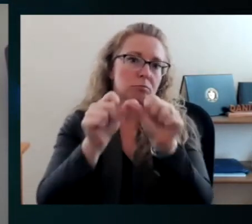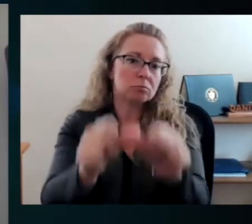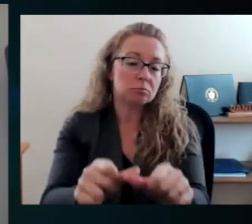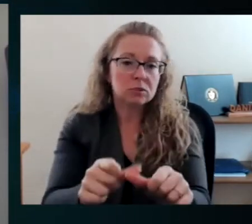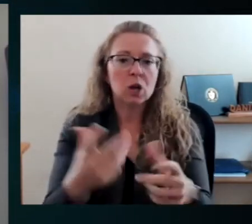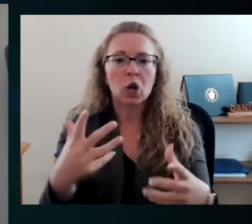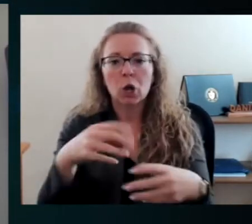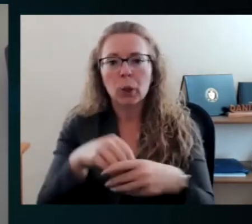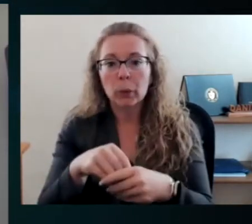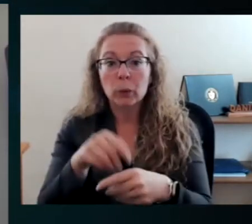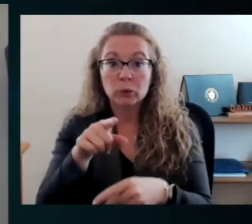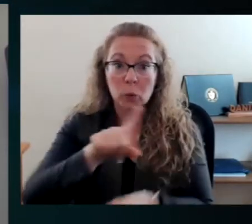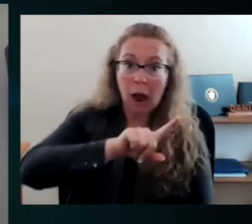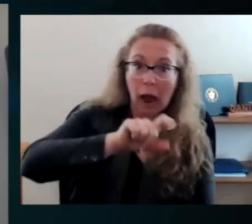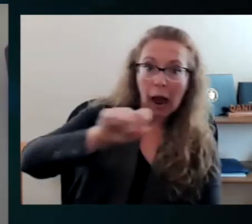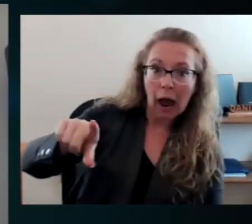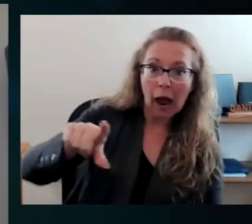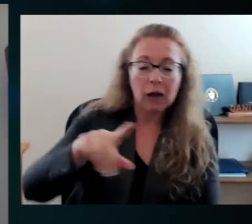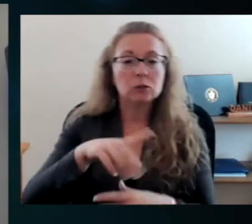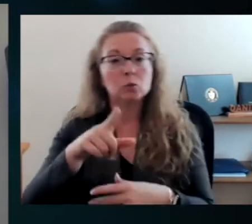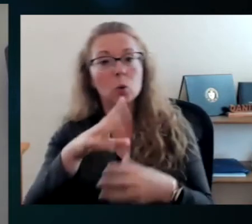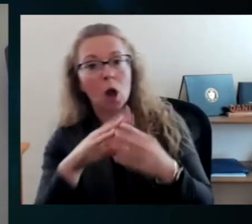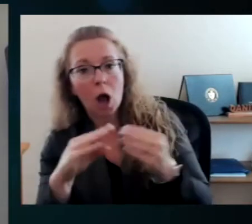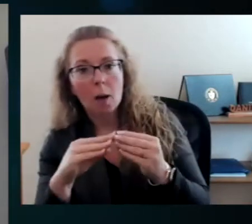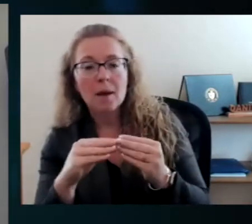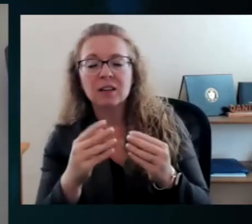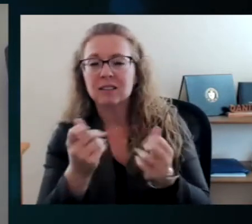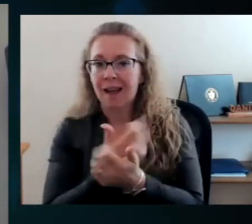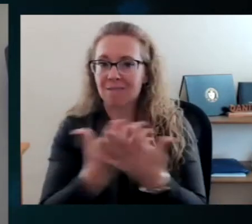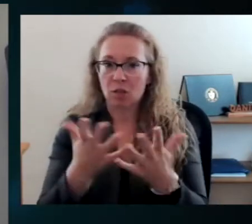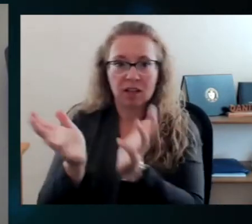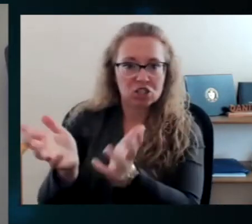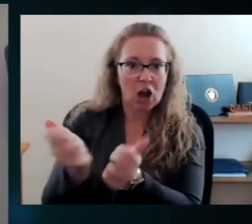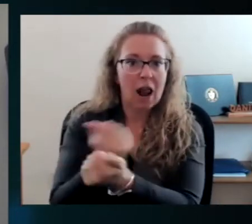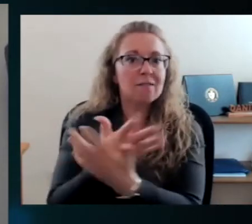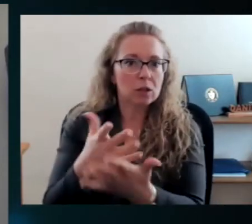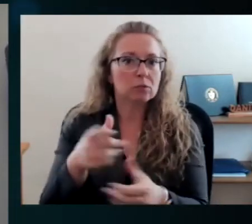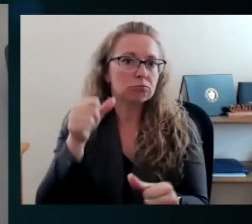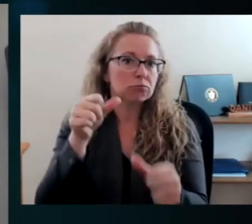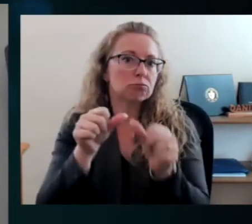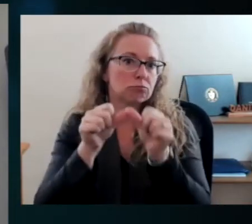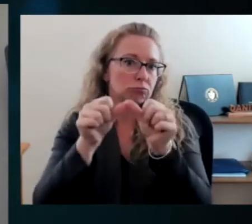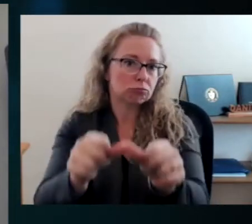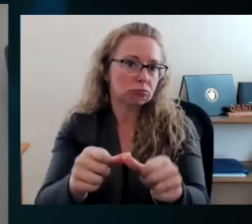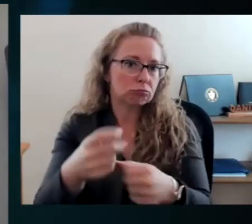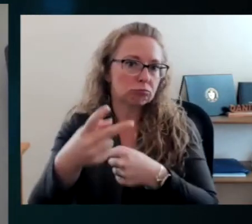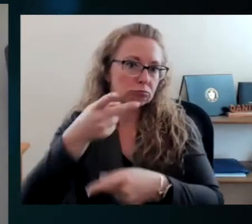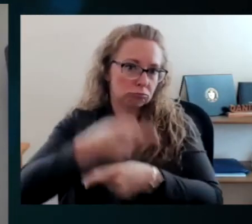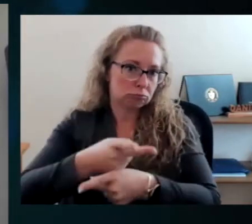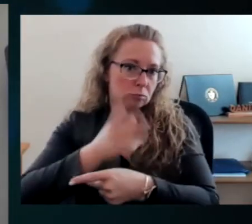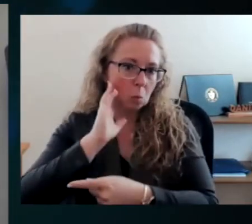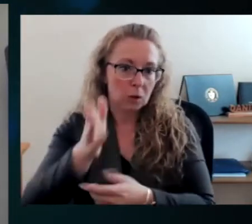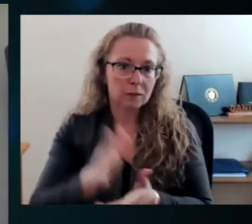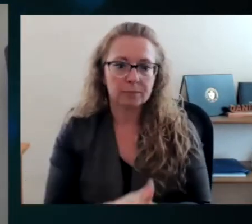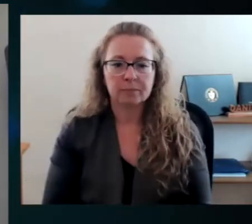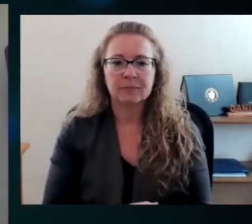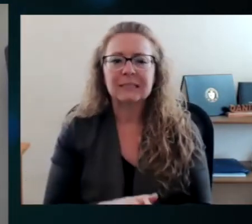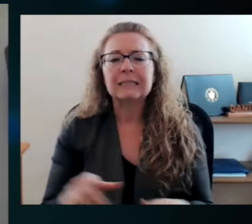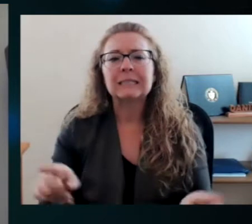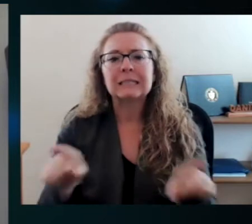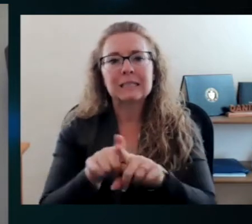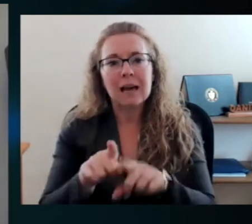questions, comments posted in the chat, all that sort of stuff. So for the same reasons of privacy and